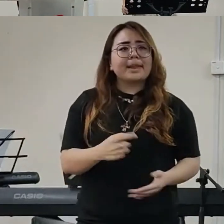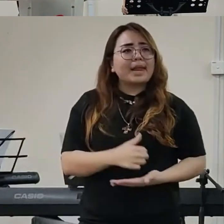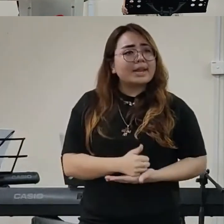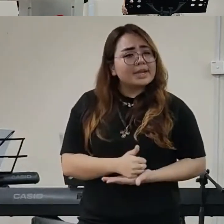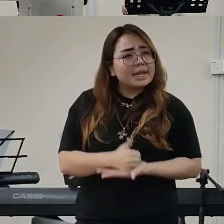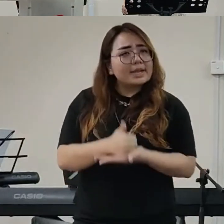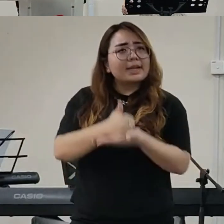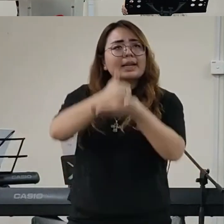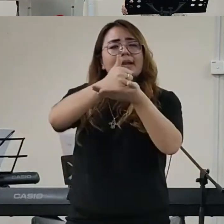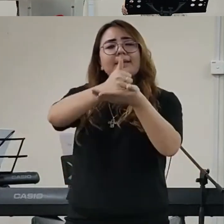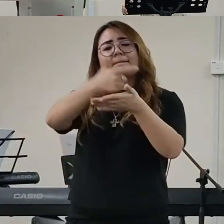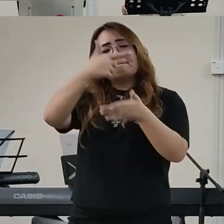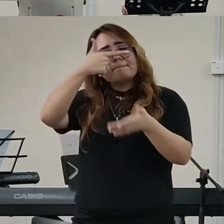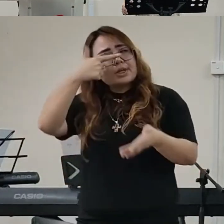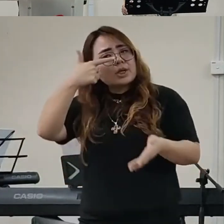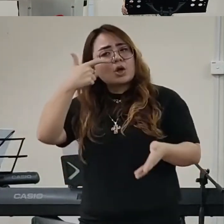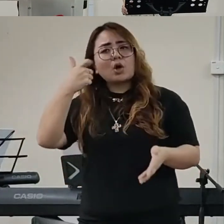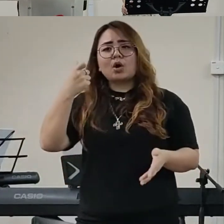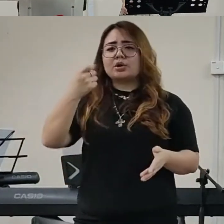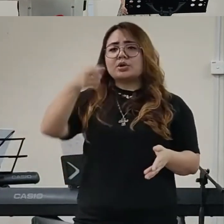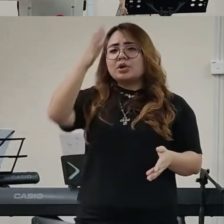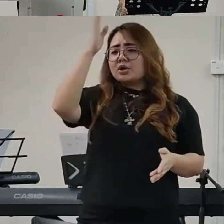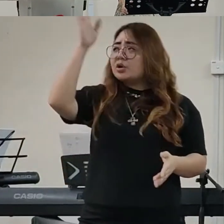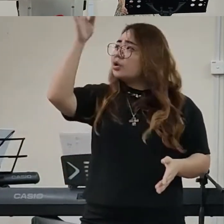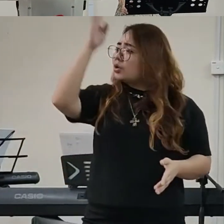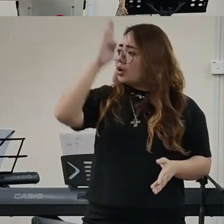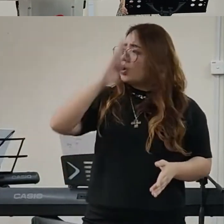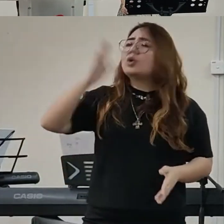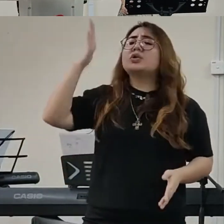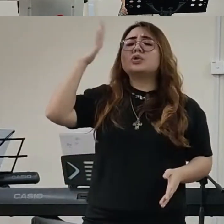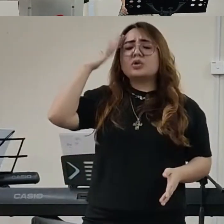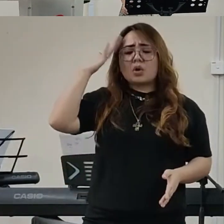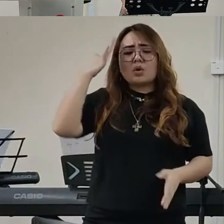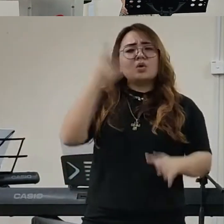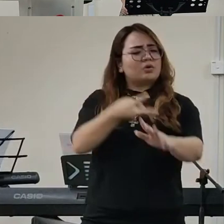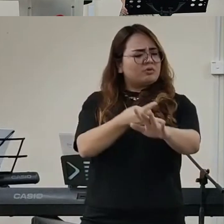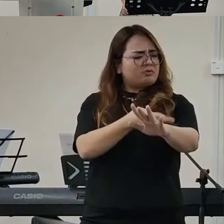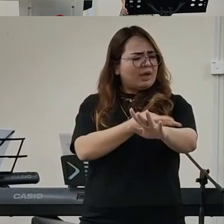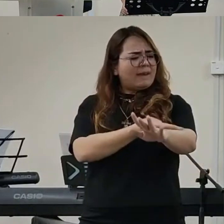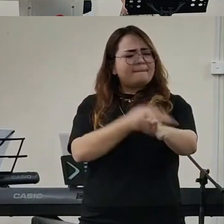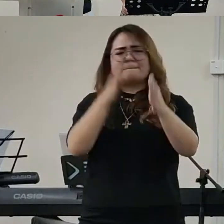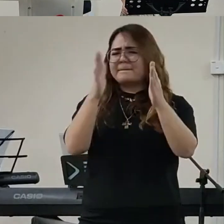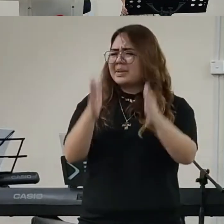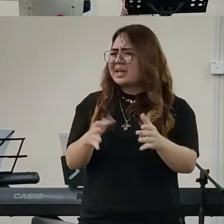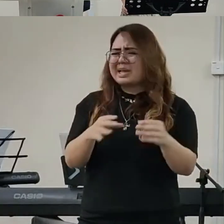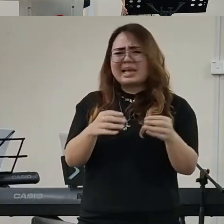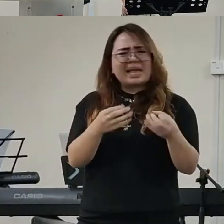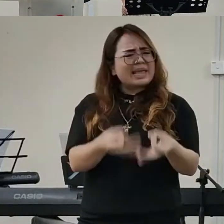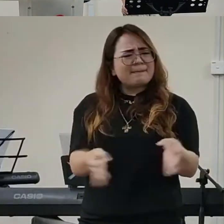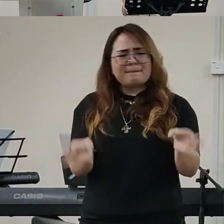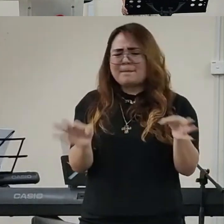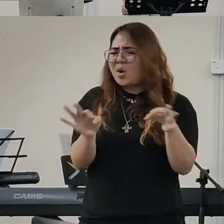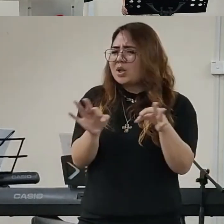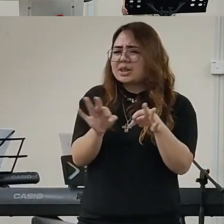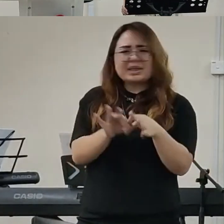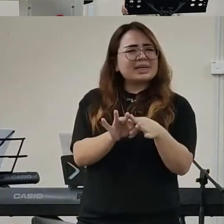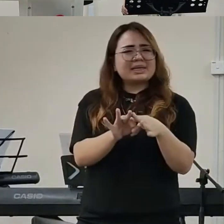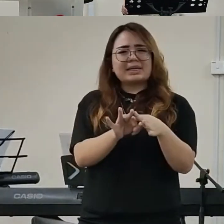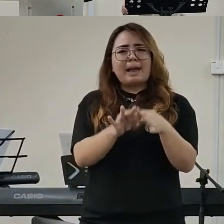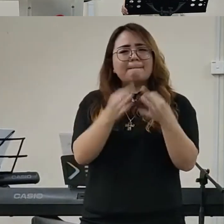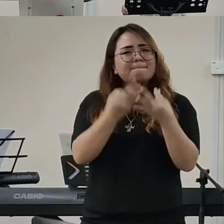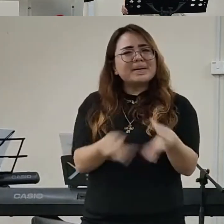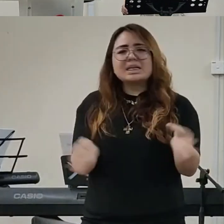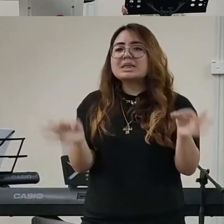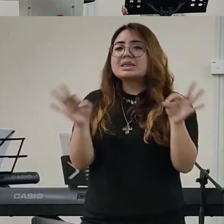because shepherding is so important. Shepherding is vital. That is why God says, you don't do